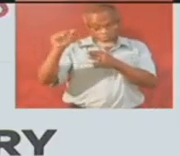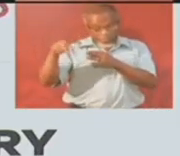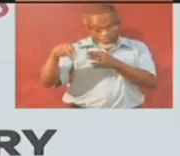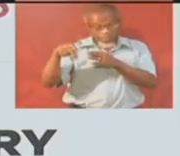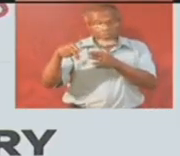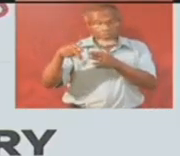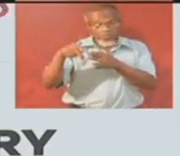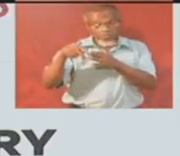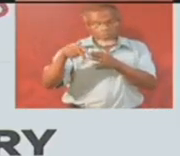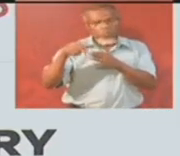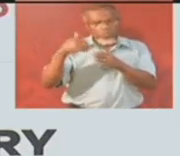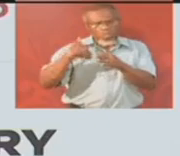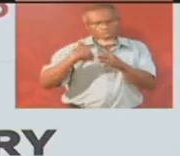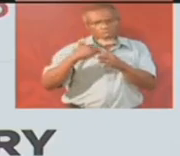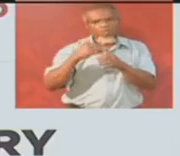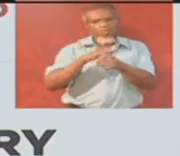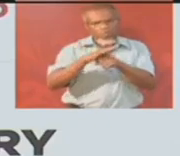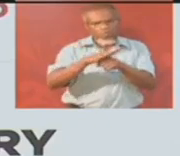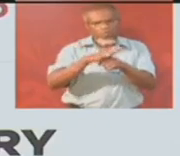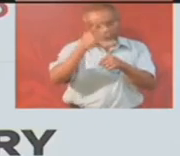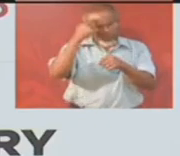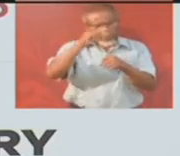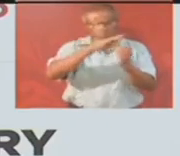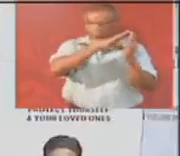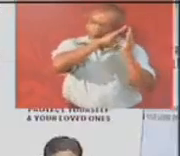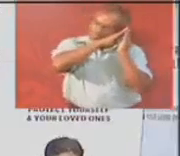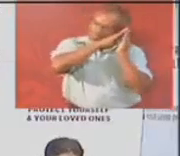hospital capacity is concerned. Thank you very much.